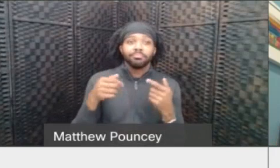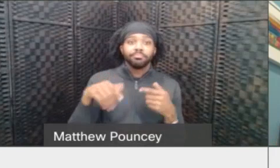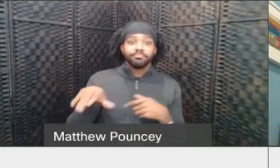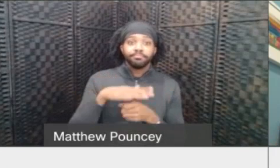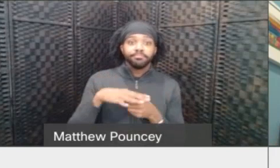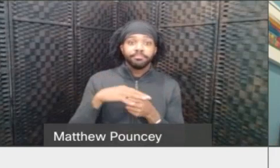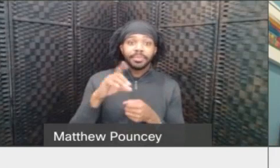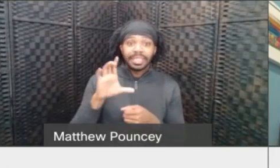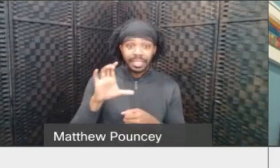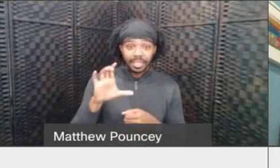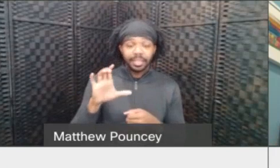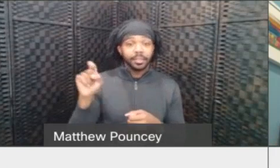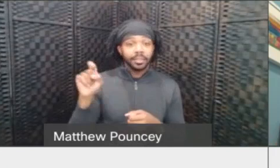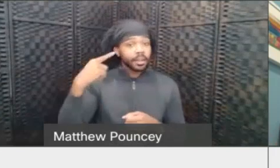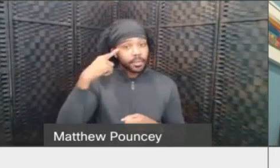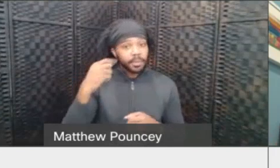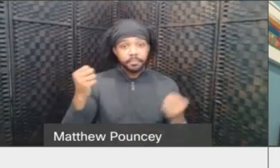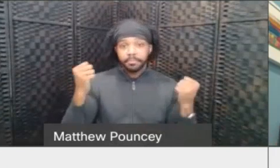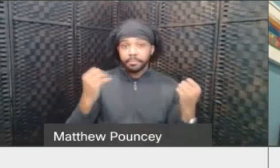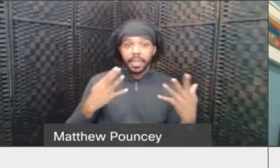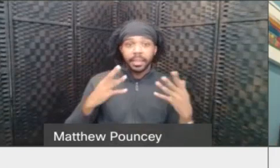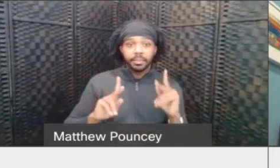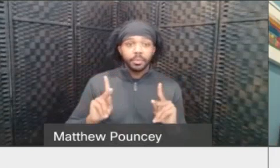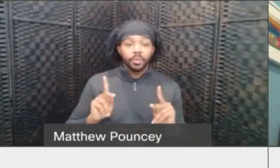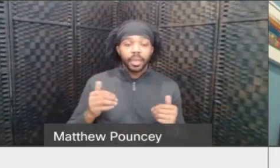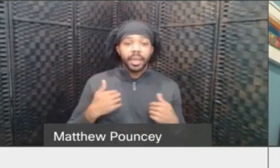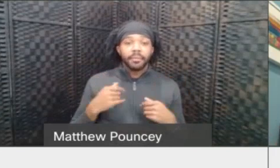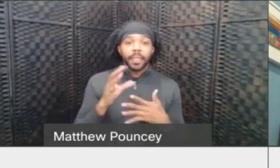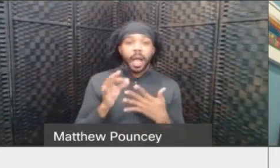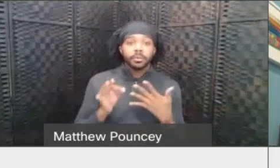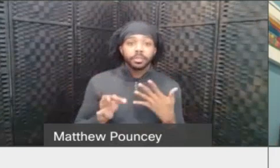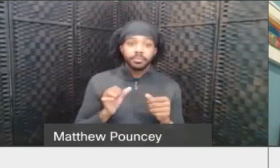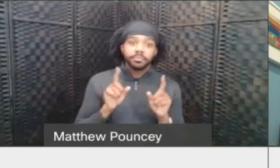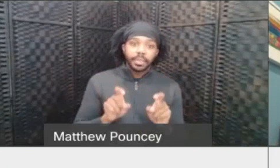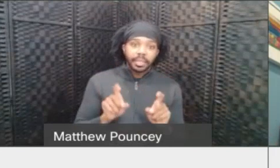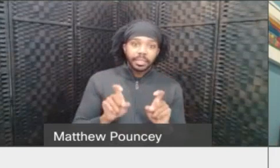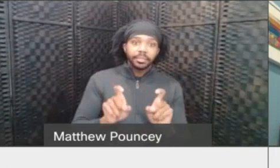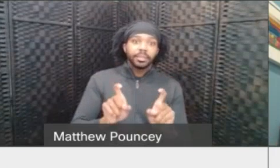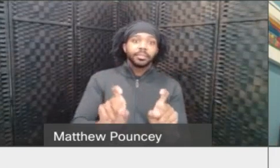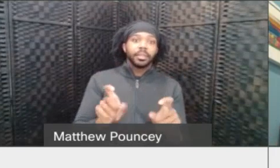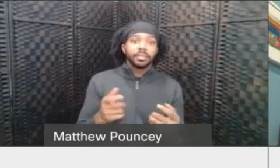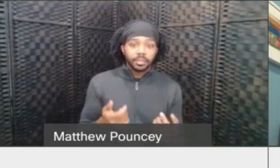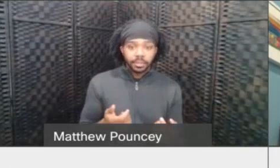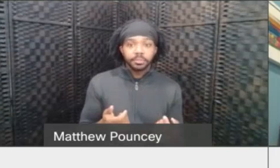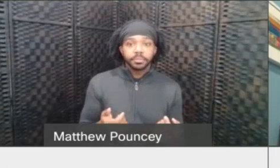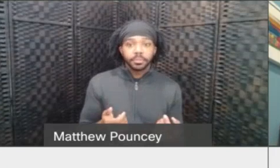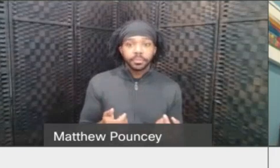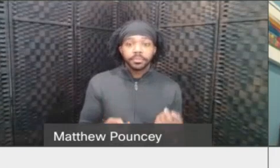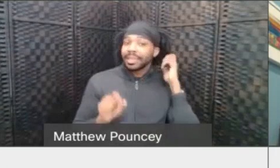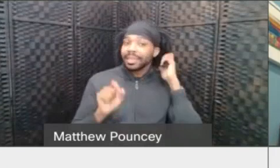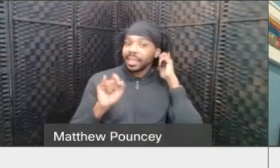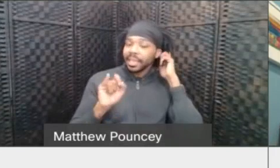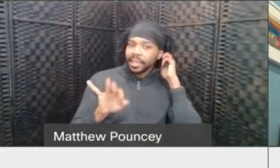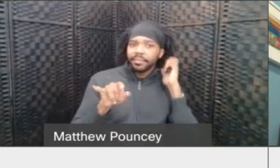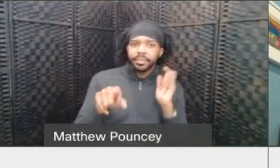government, while for many people there is this option of testing, if they are opposed to